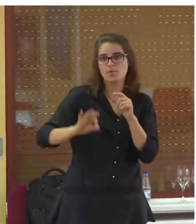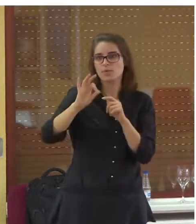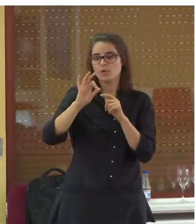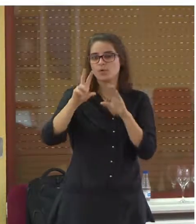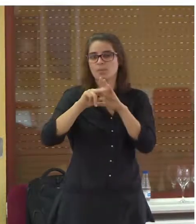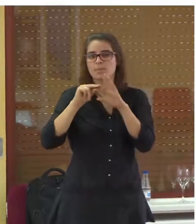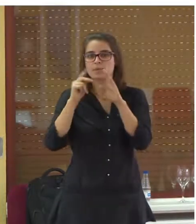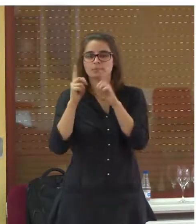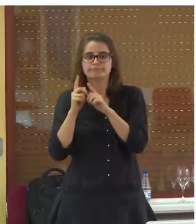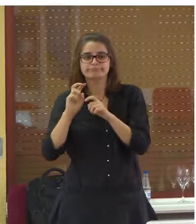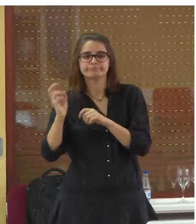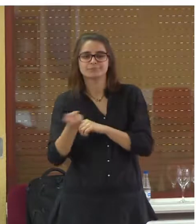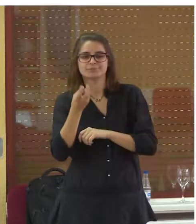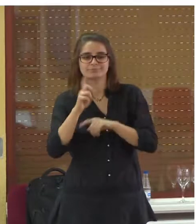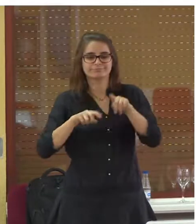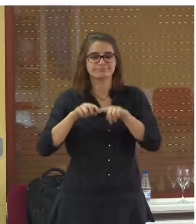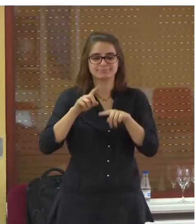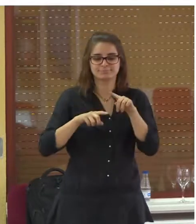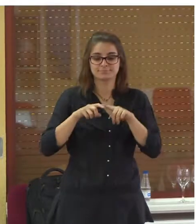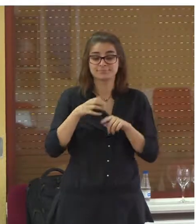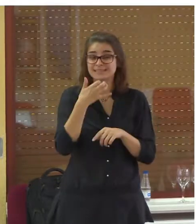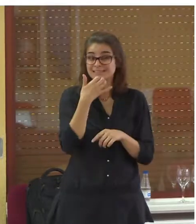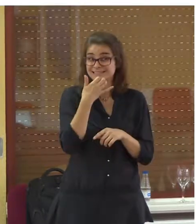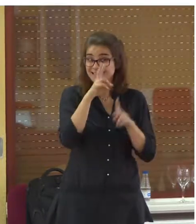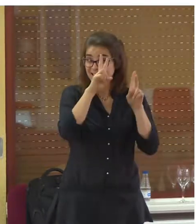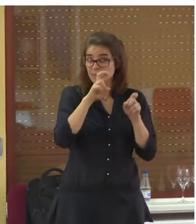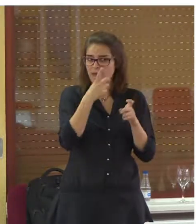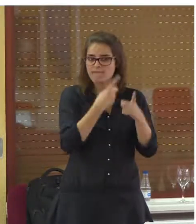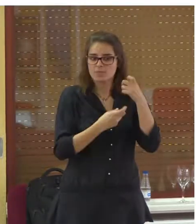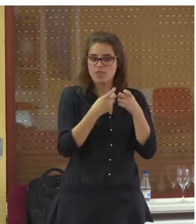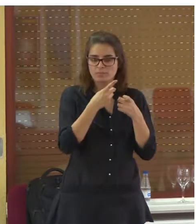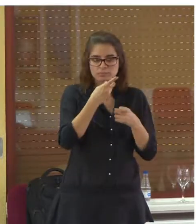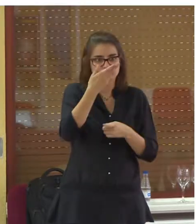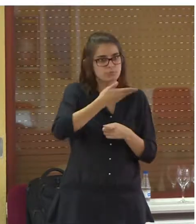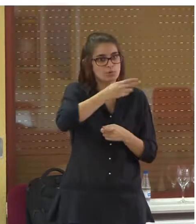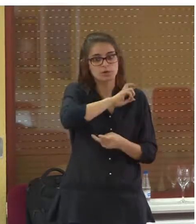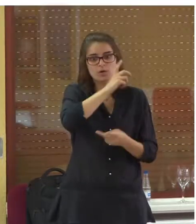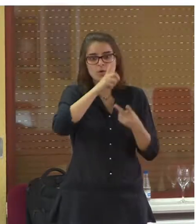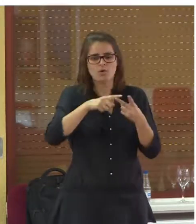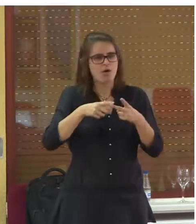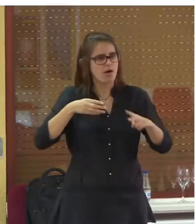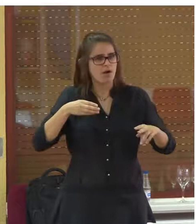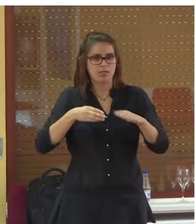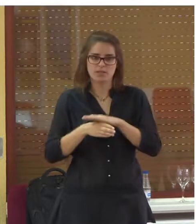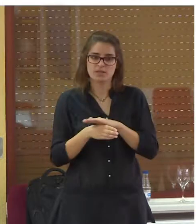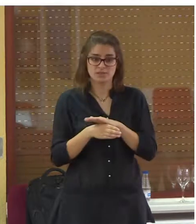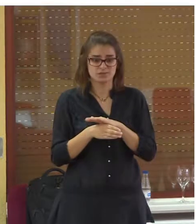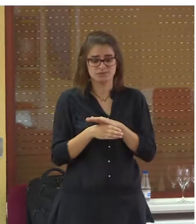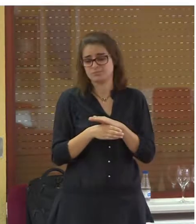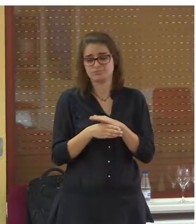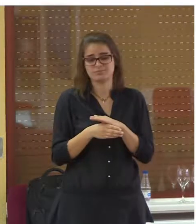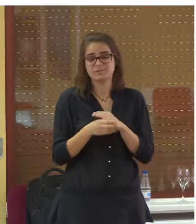images. On the other hand, information is paramount, of course, but secondly, access is